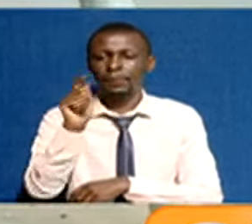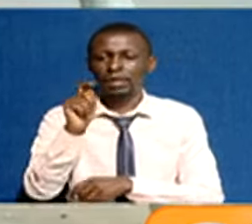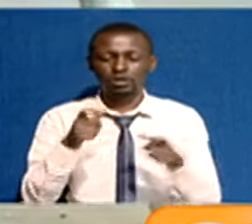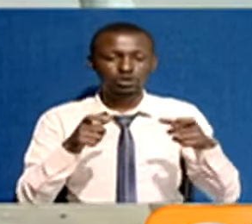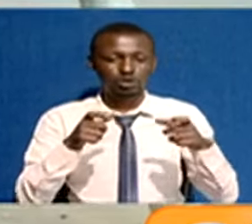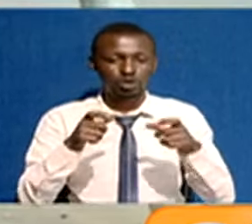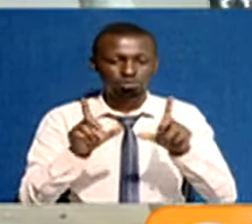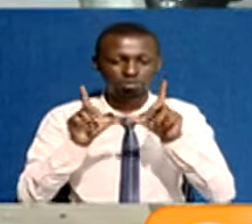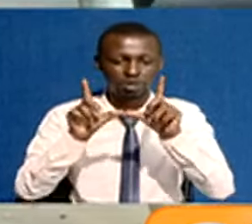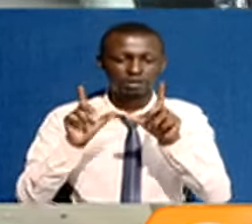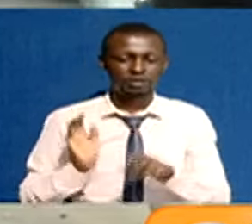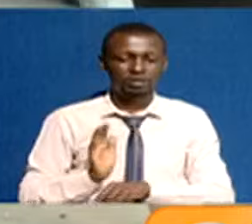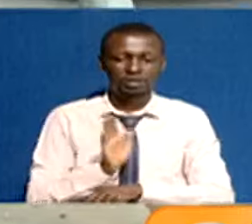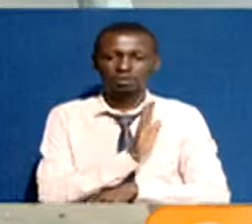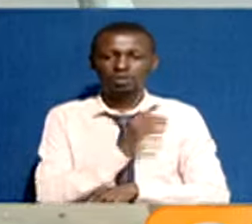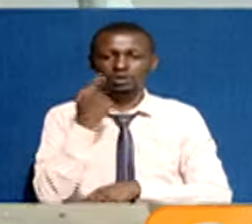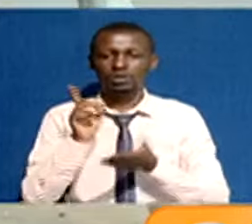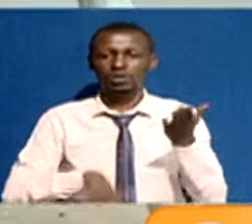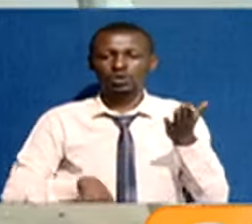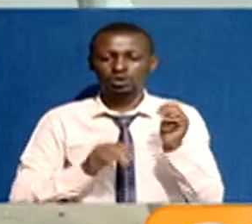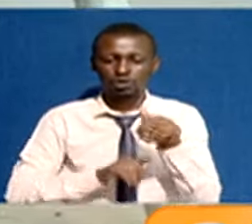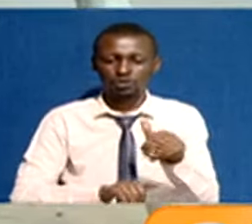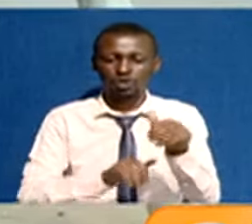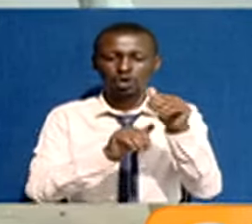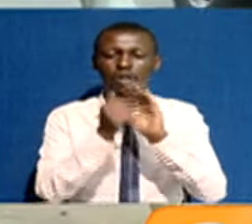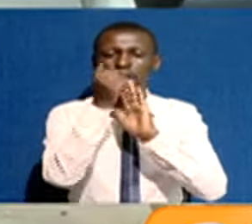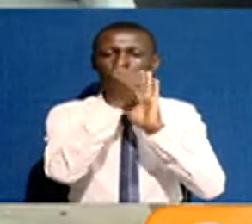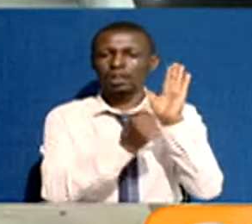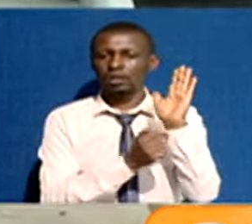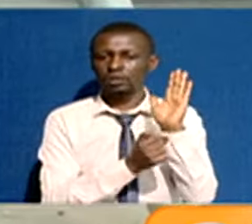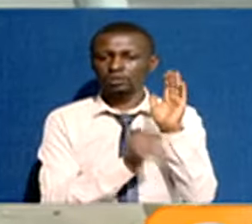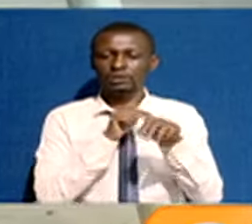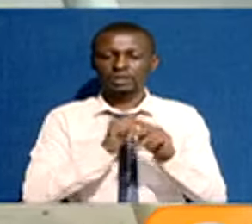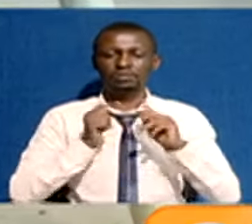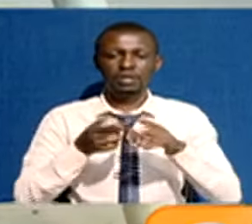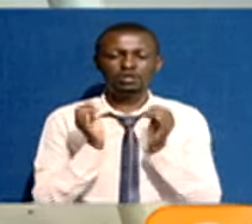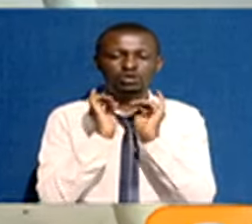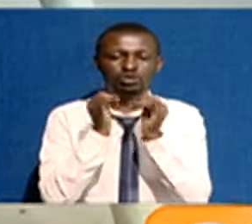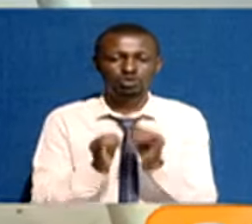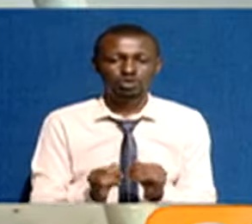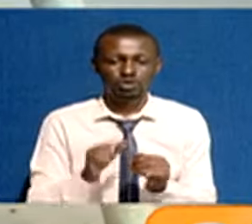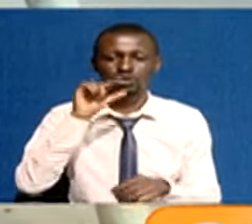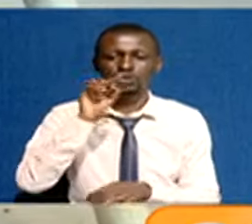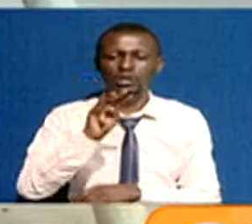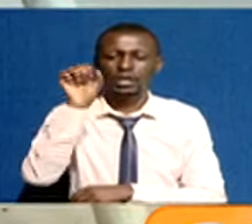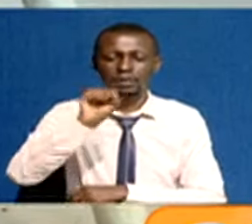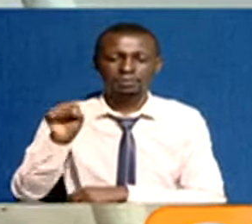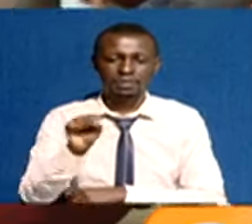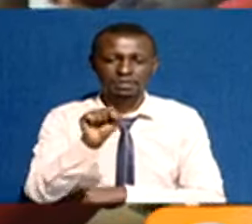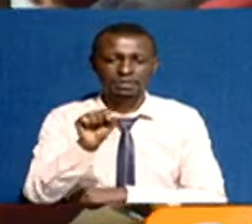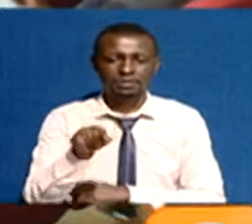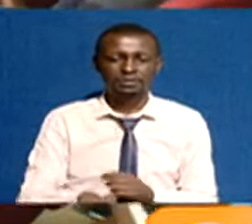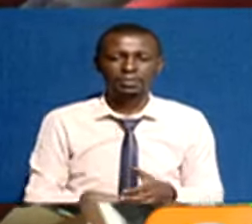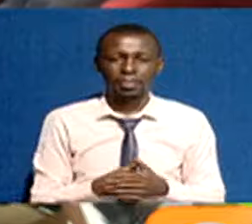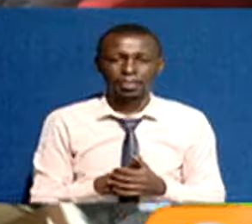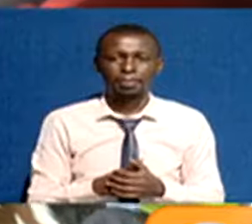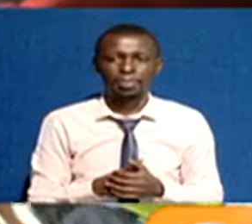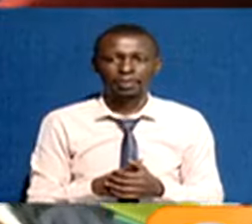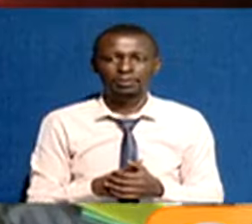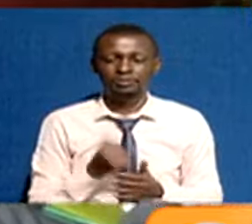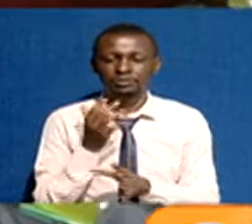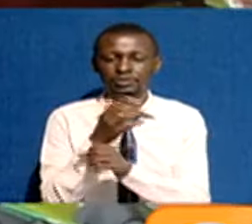and Licensing Board is calling for compliance even as the rollout of the new gaming management system continues. In a